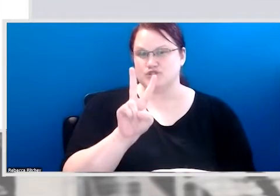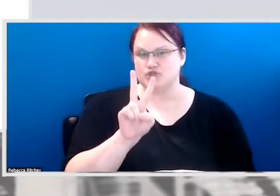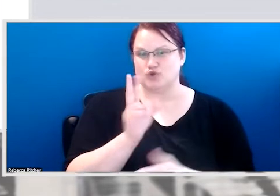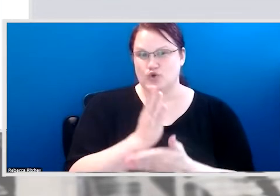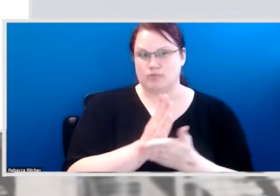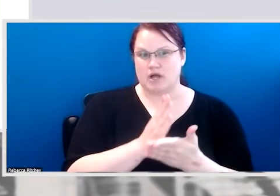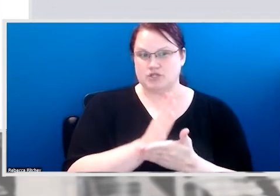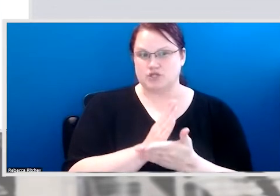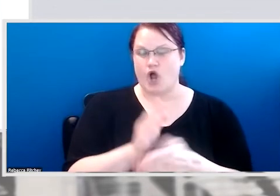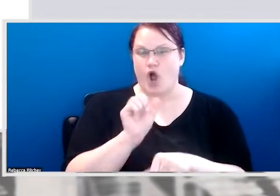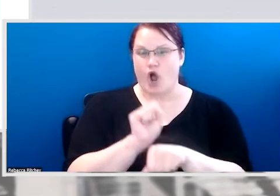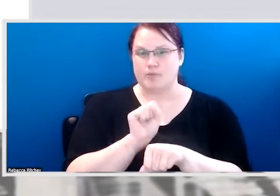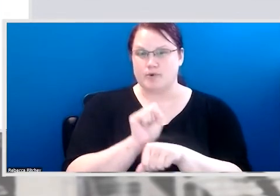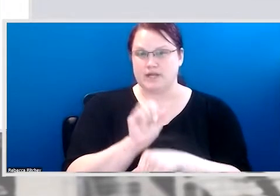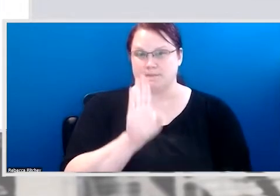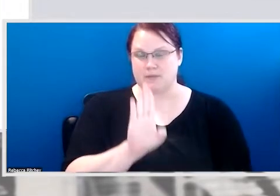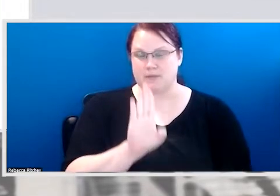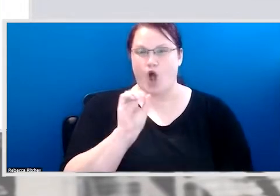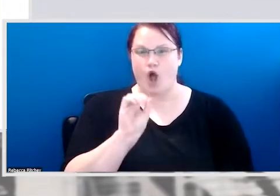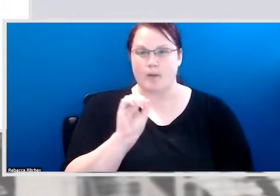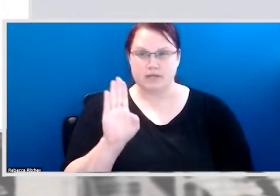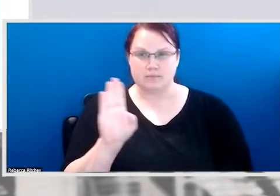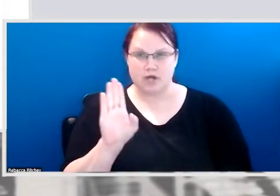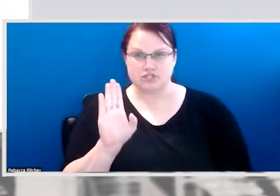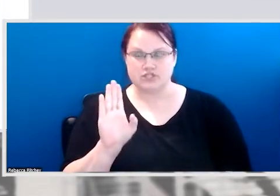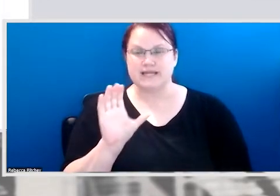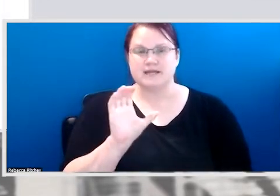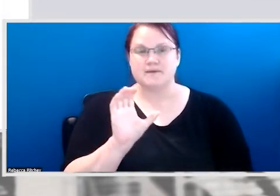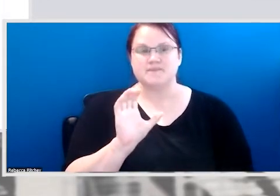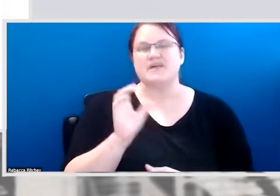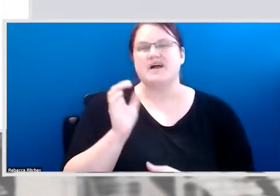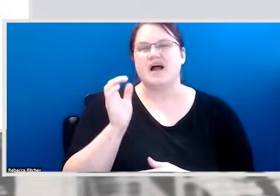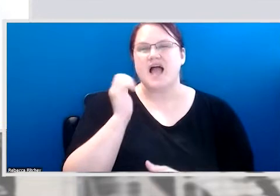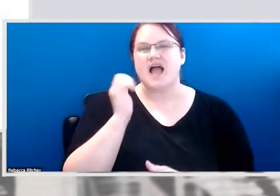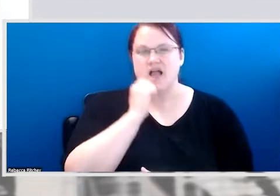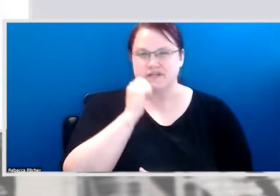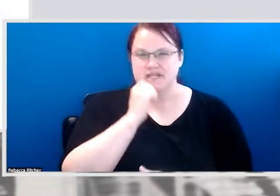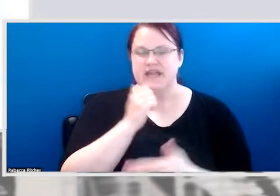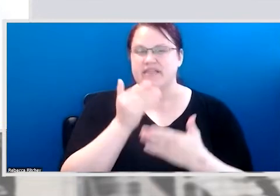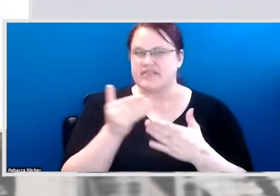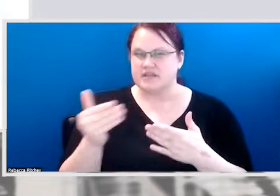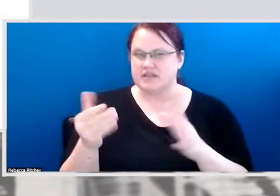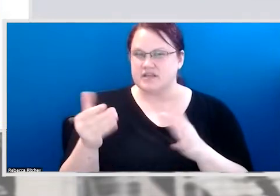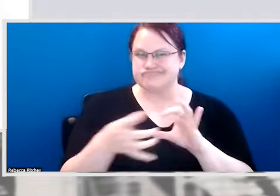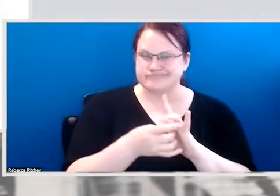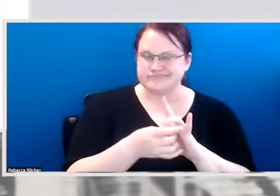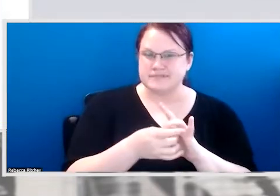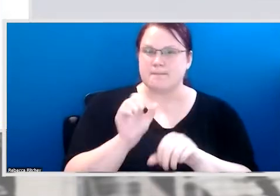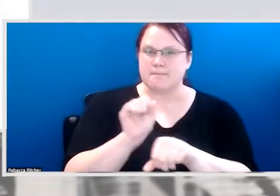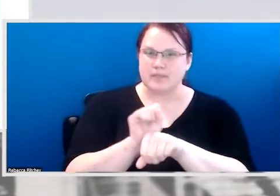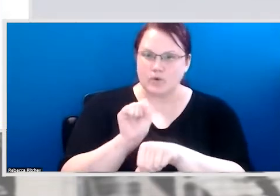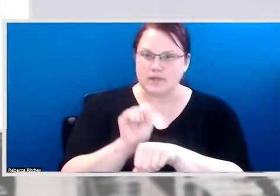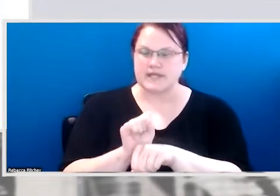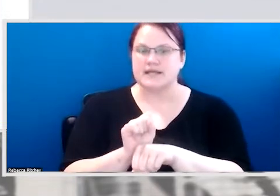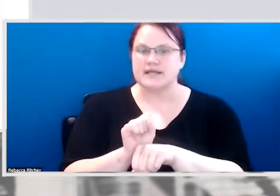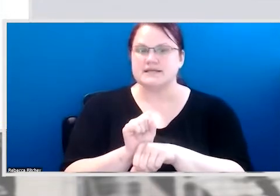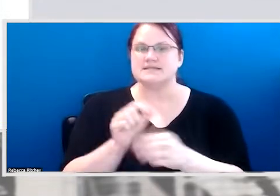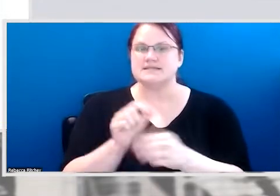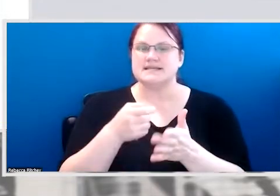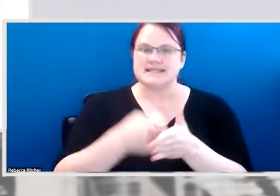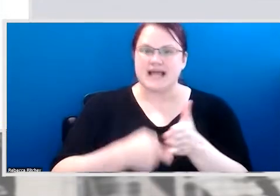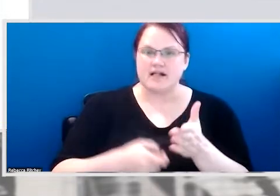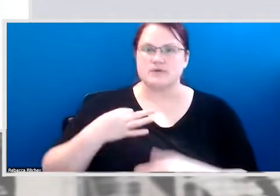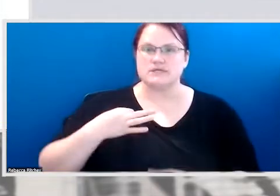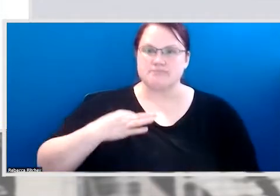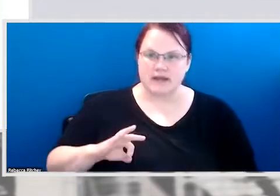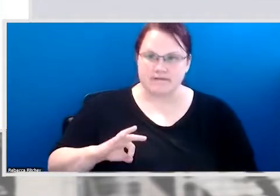and capital. So on the operating side is a lot of our day-to-day expenses, a lot of things associated with employees, whether that be salaries or